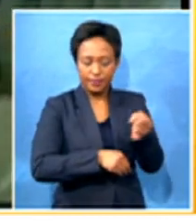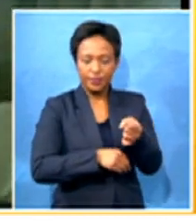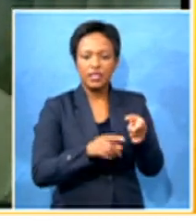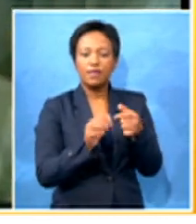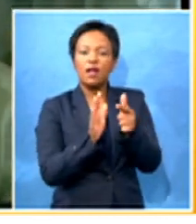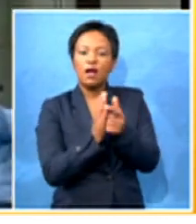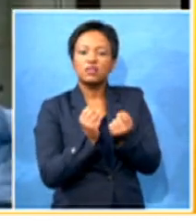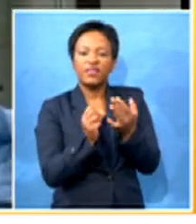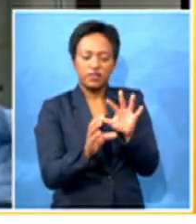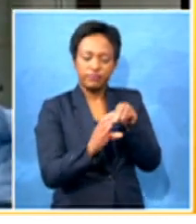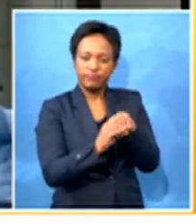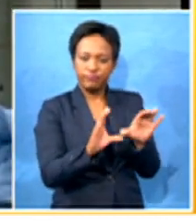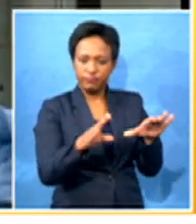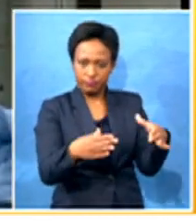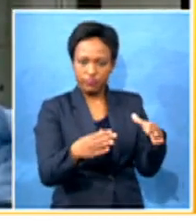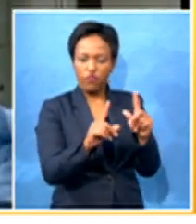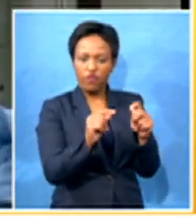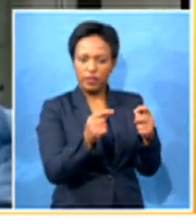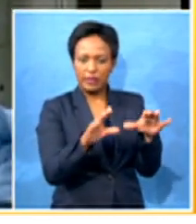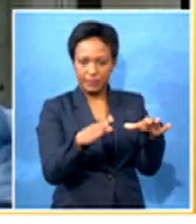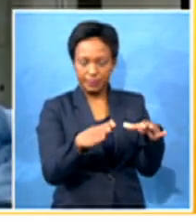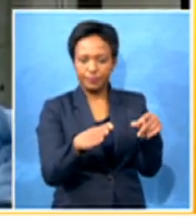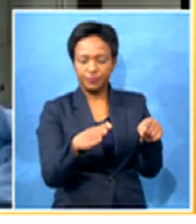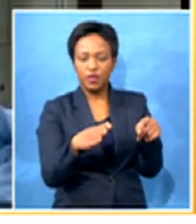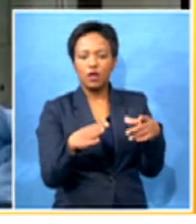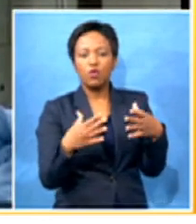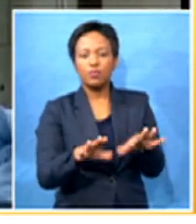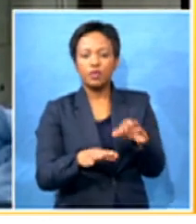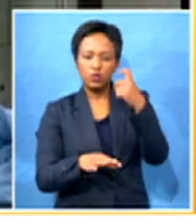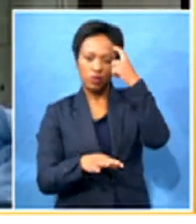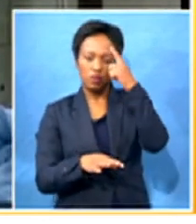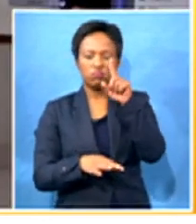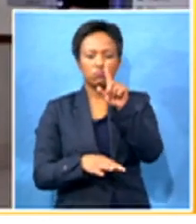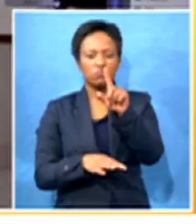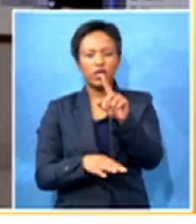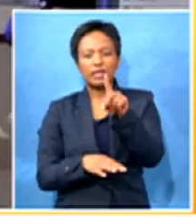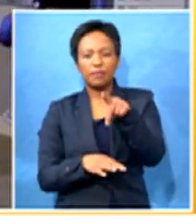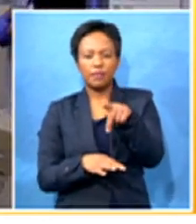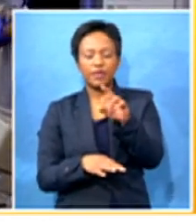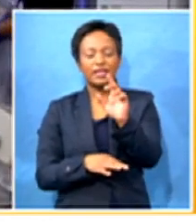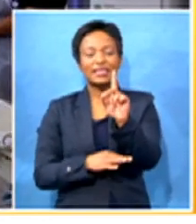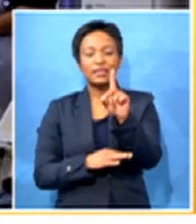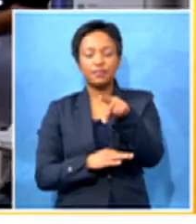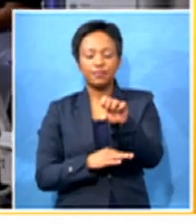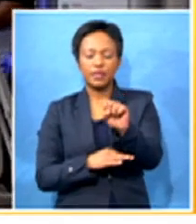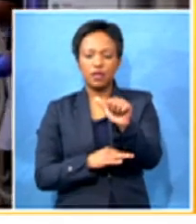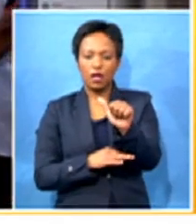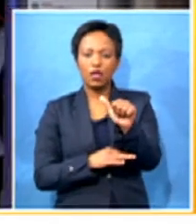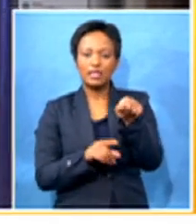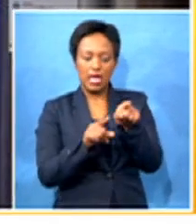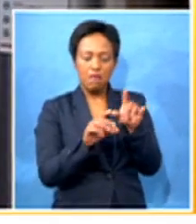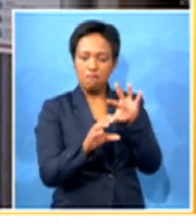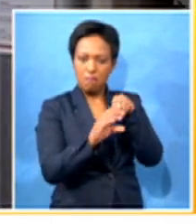services. We said, let us draw in even the DPSA so that